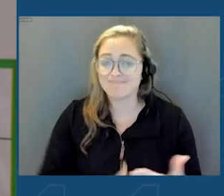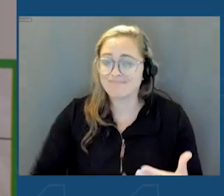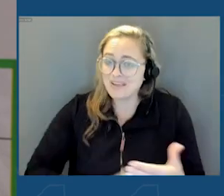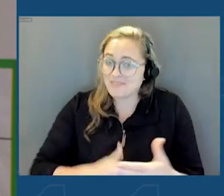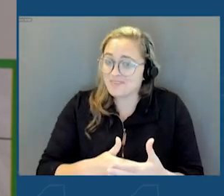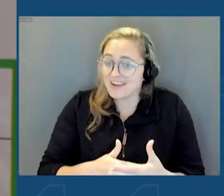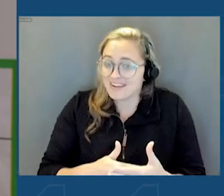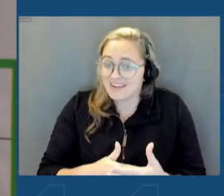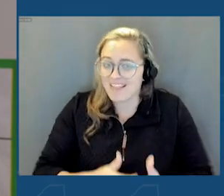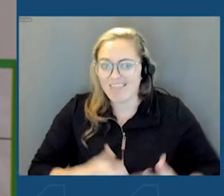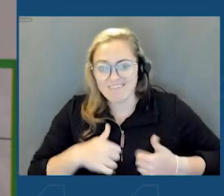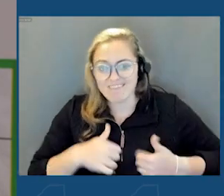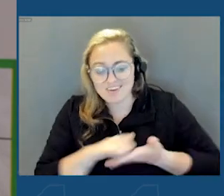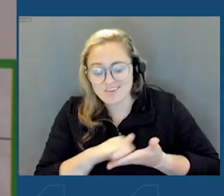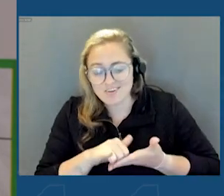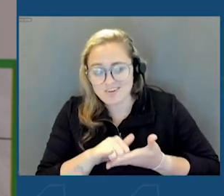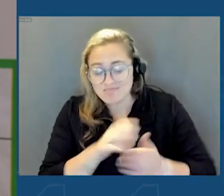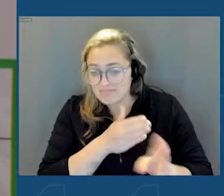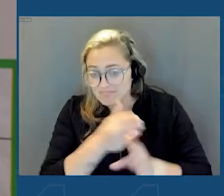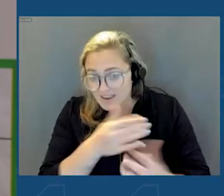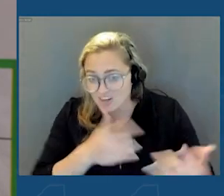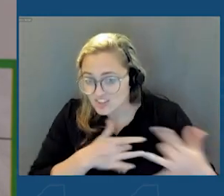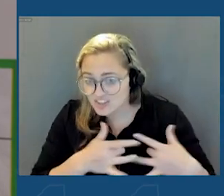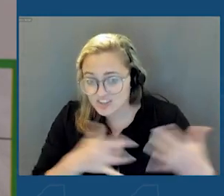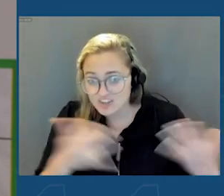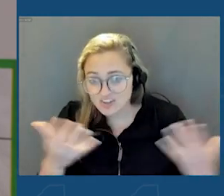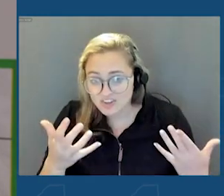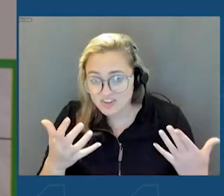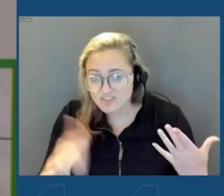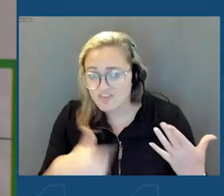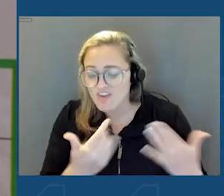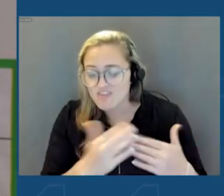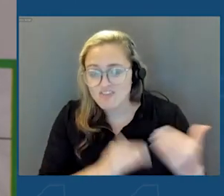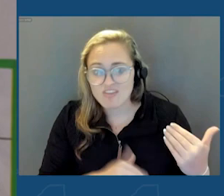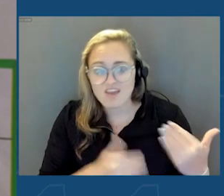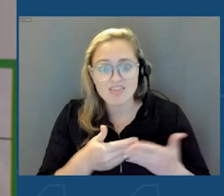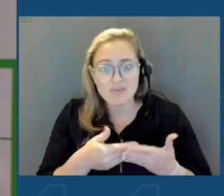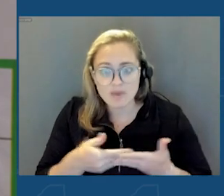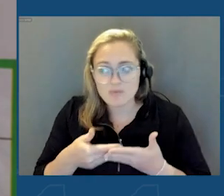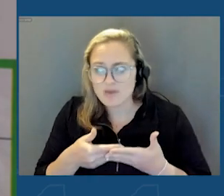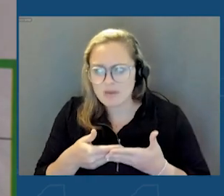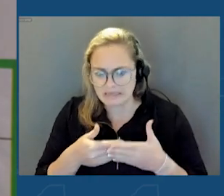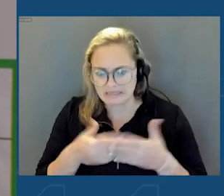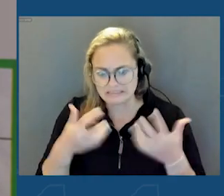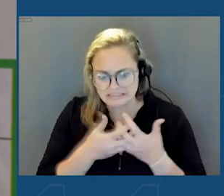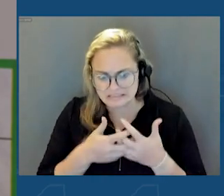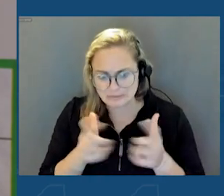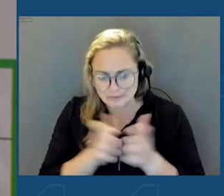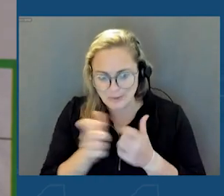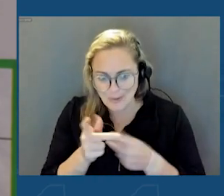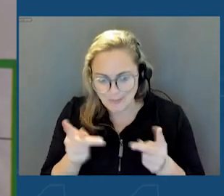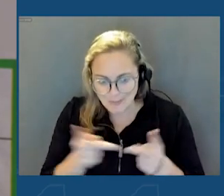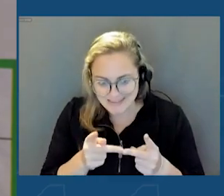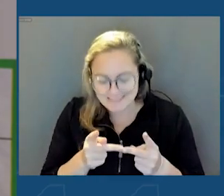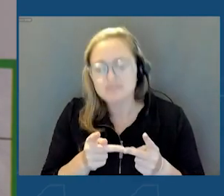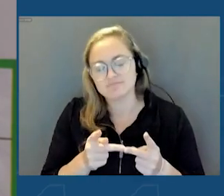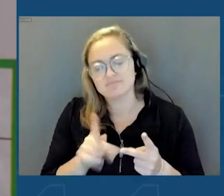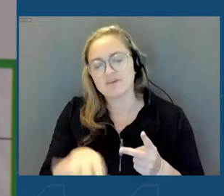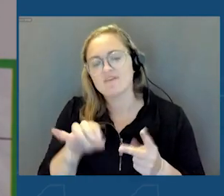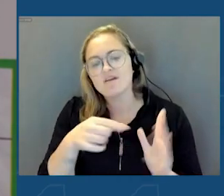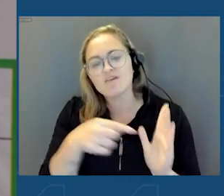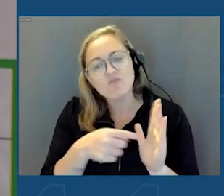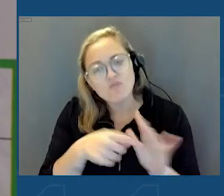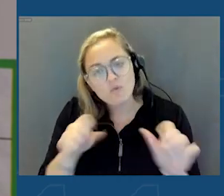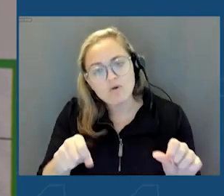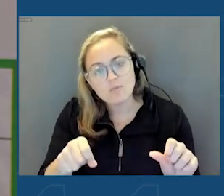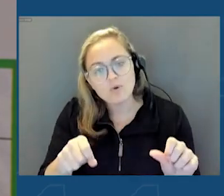living in New York, my main concern, outside of squeezing all of the baby stuff into our apartment, was finding affordable and